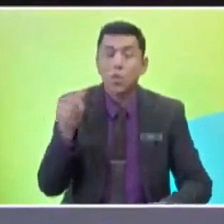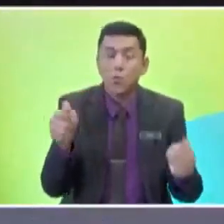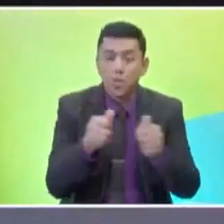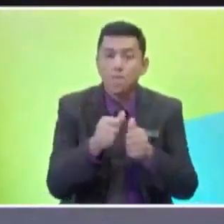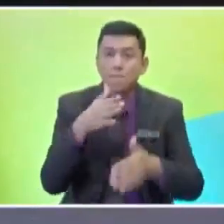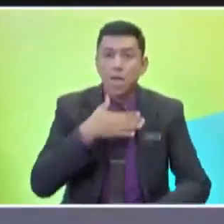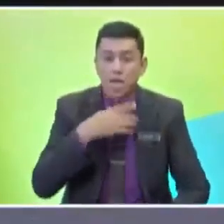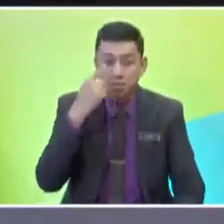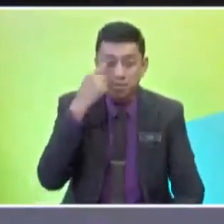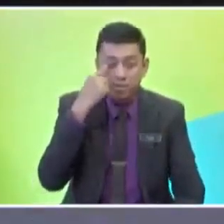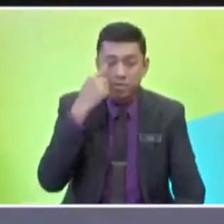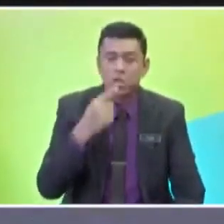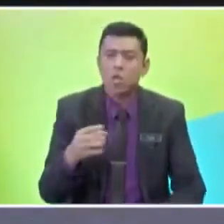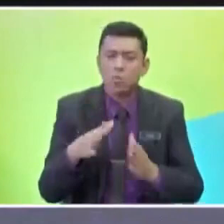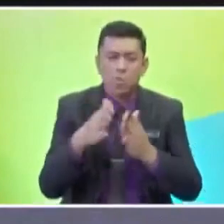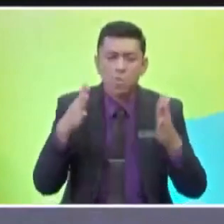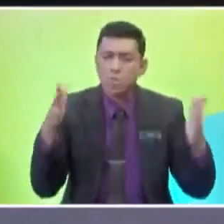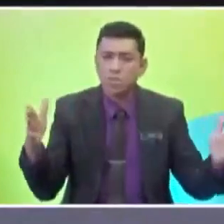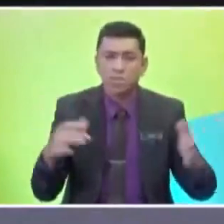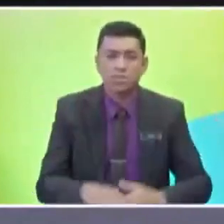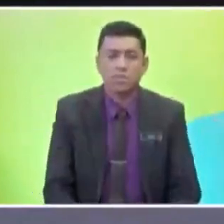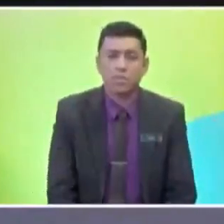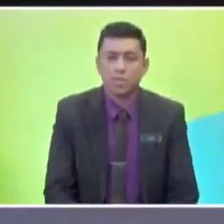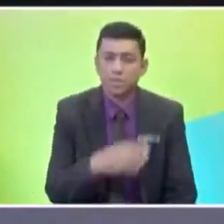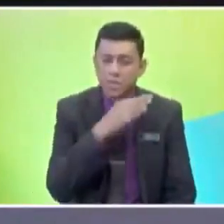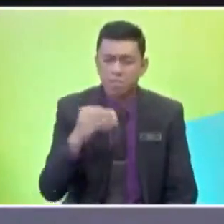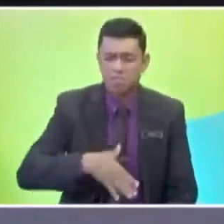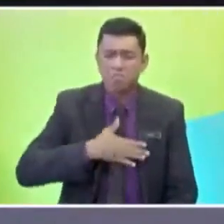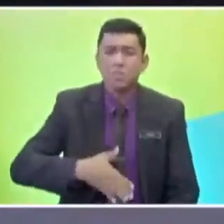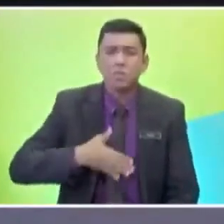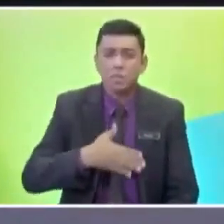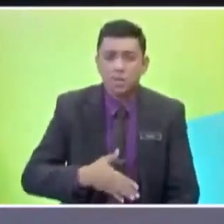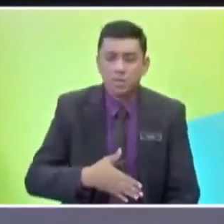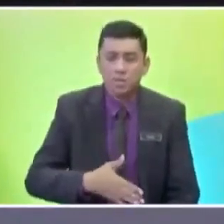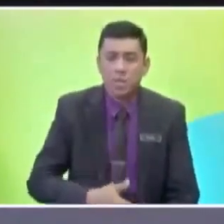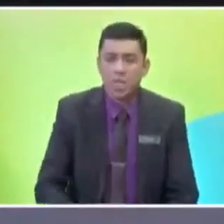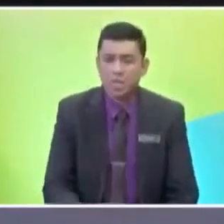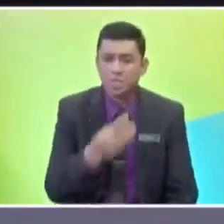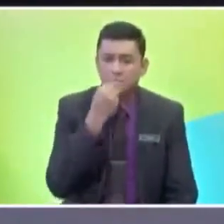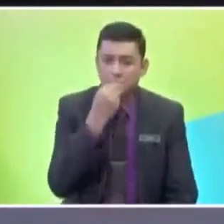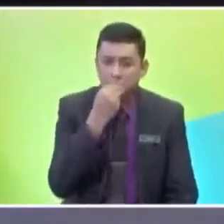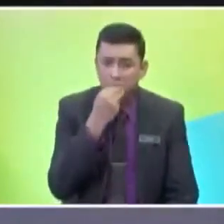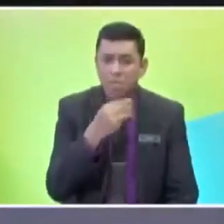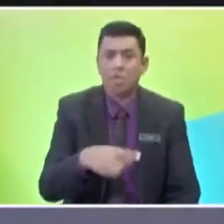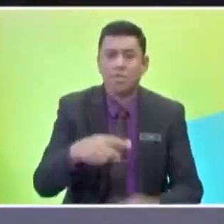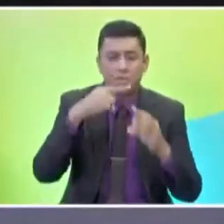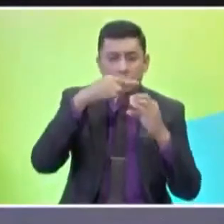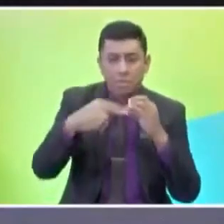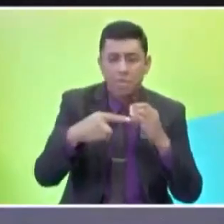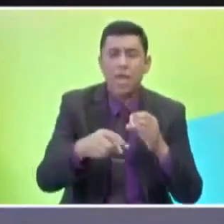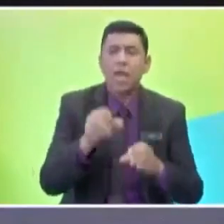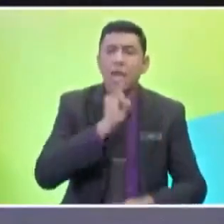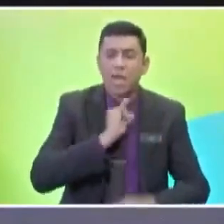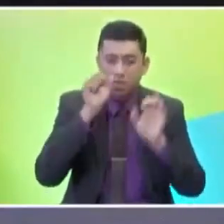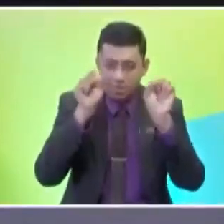eyes. It's so big. I'm so hungry. Can I taste a carrot? Of course I can.